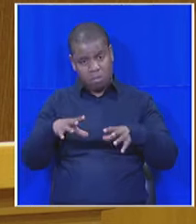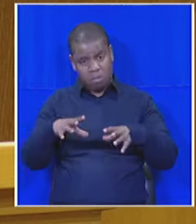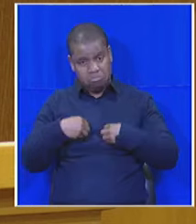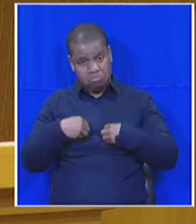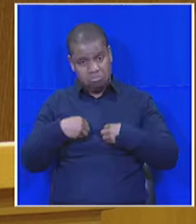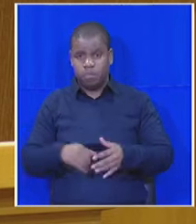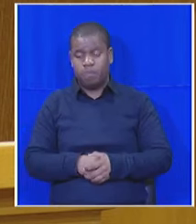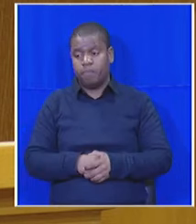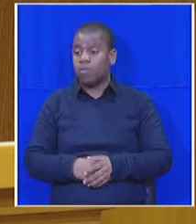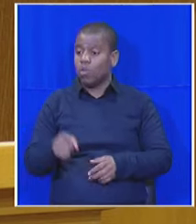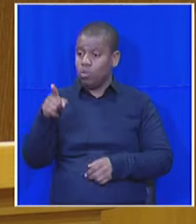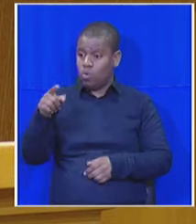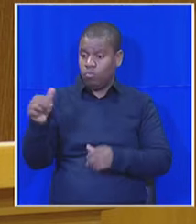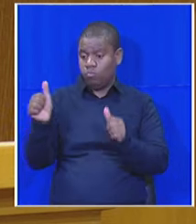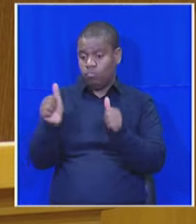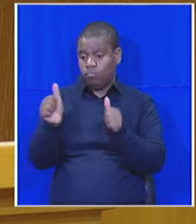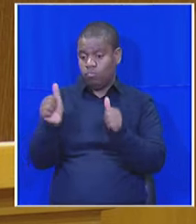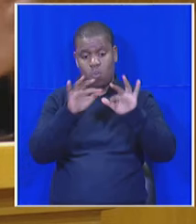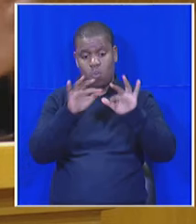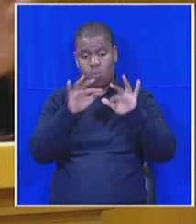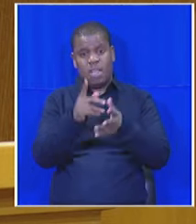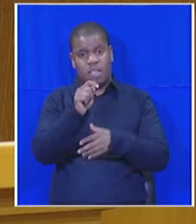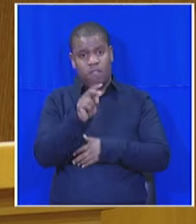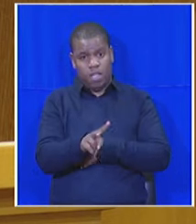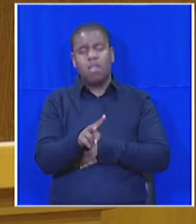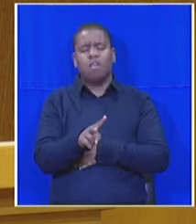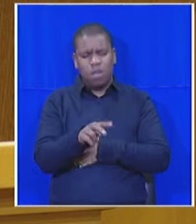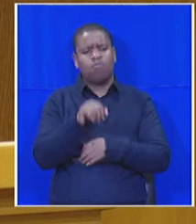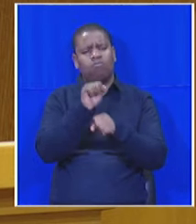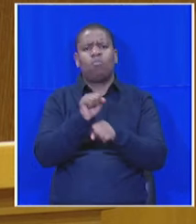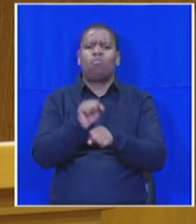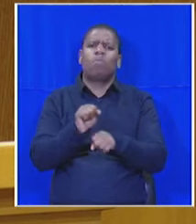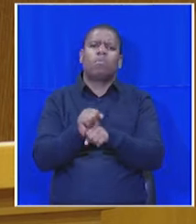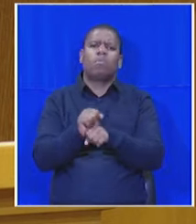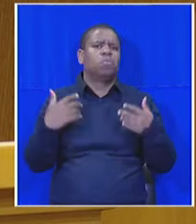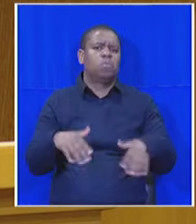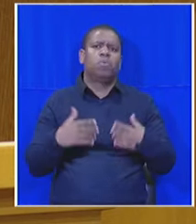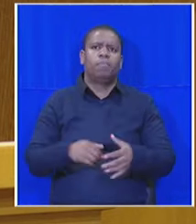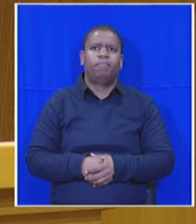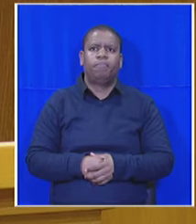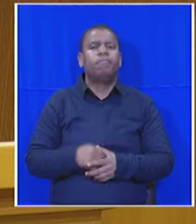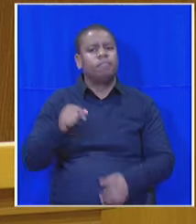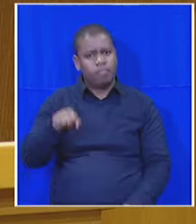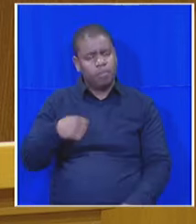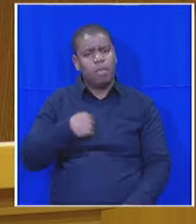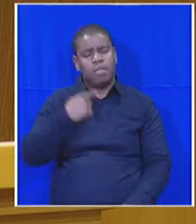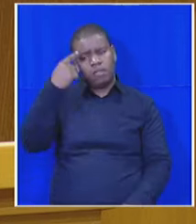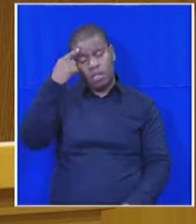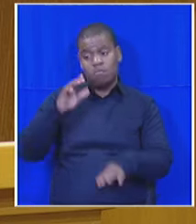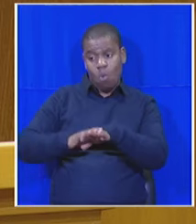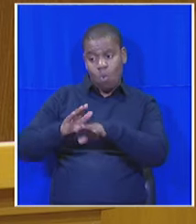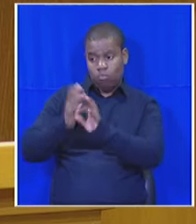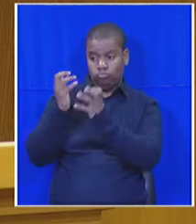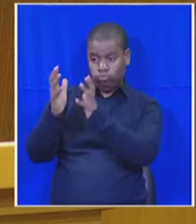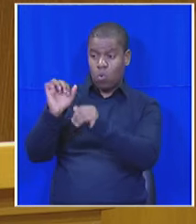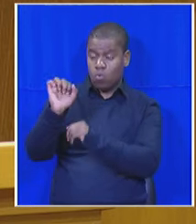Yourself together with Global TB, the work that you seem to be doing there again must be welcomed. And I think you must be congratulated on